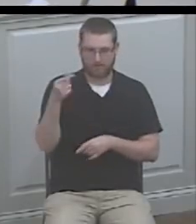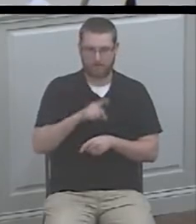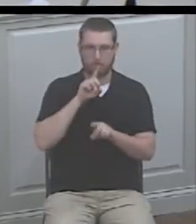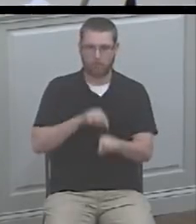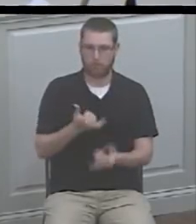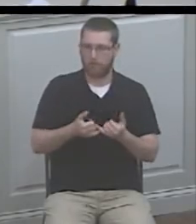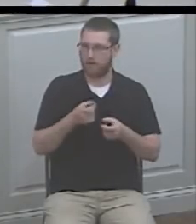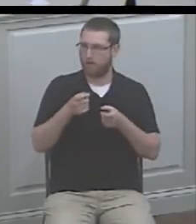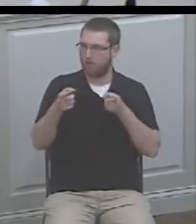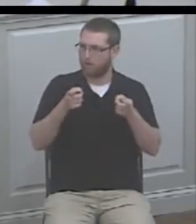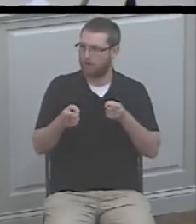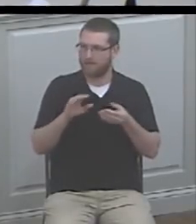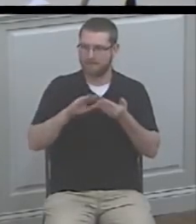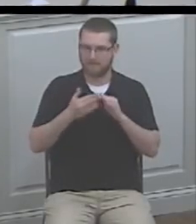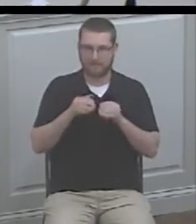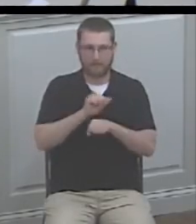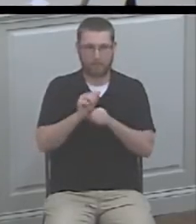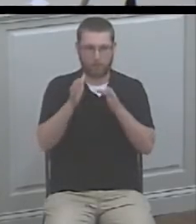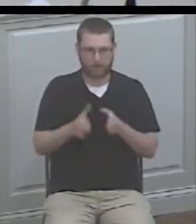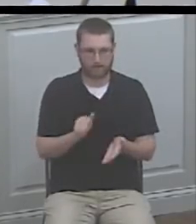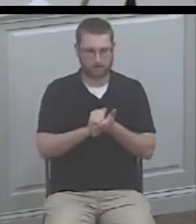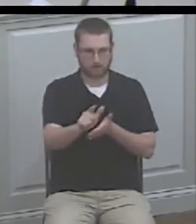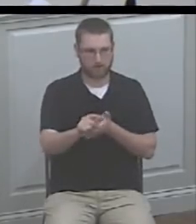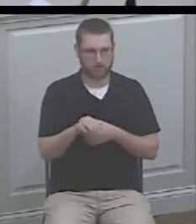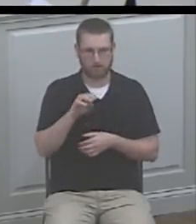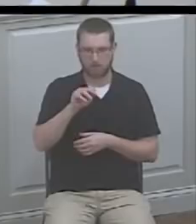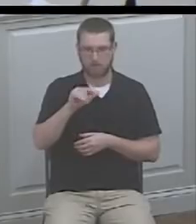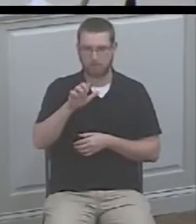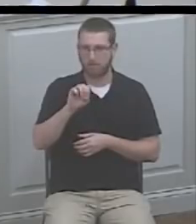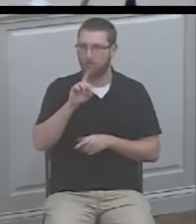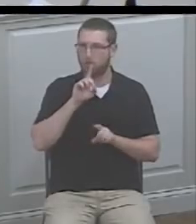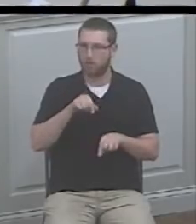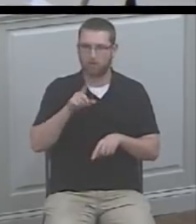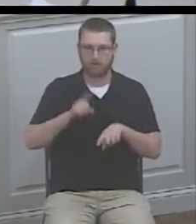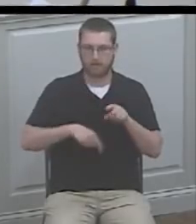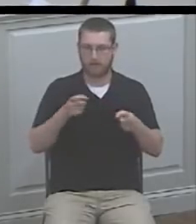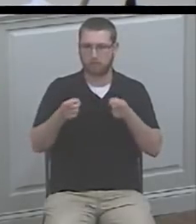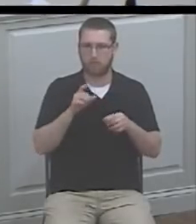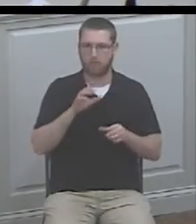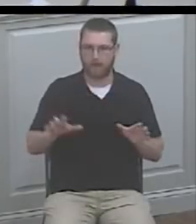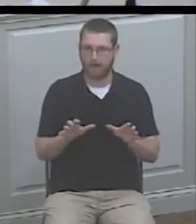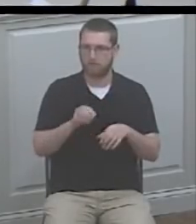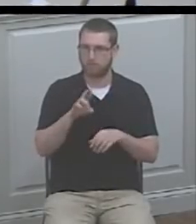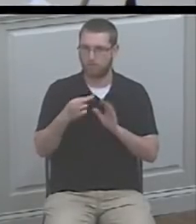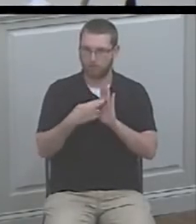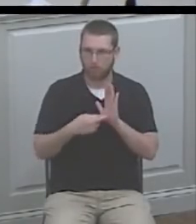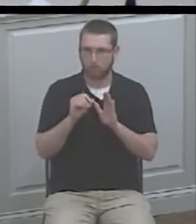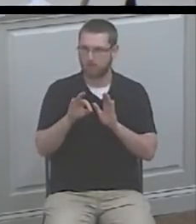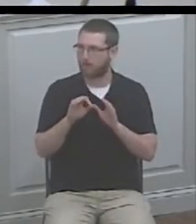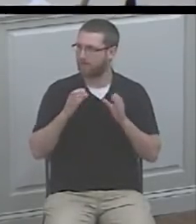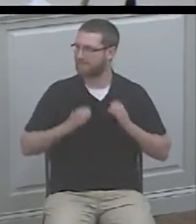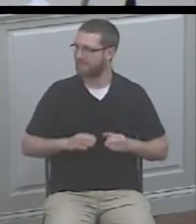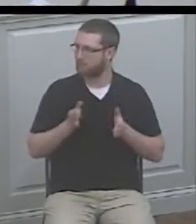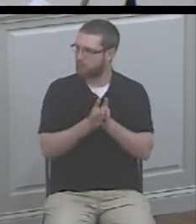the actions of city employees. A municipal order cannot govern the action or rules of citizens in general.